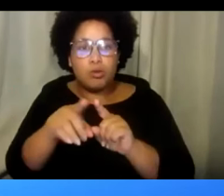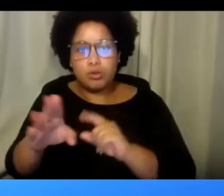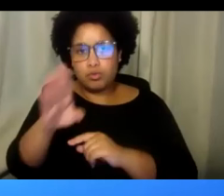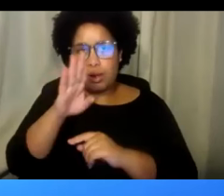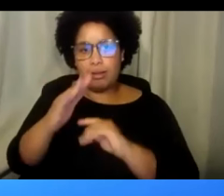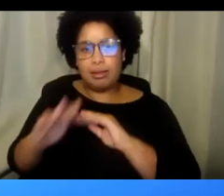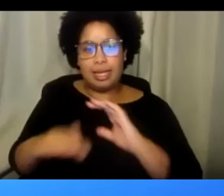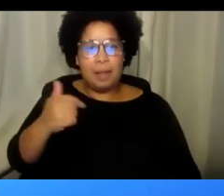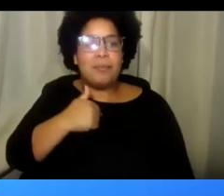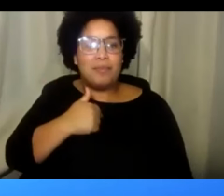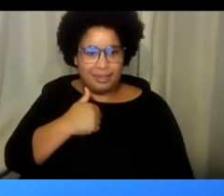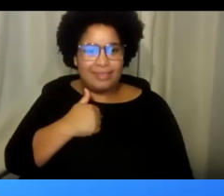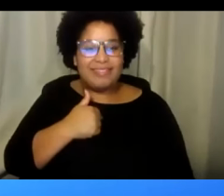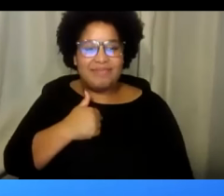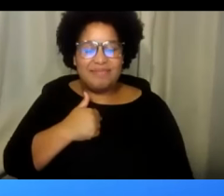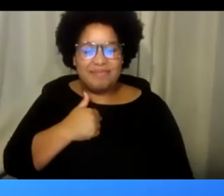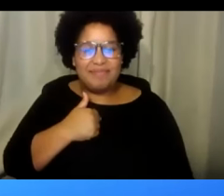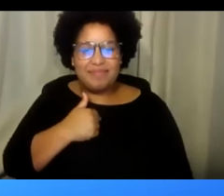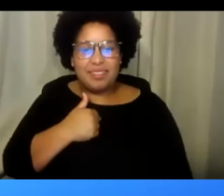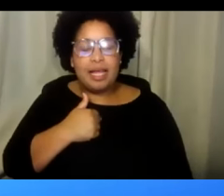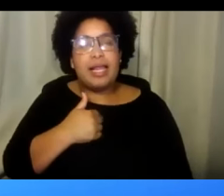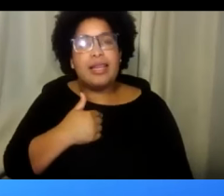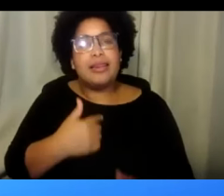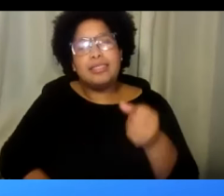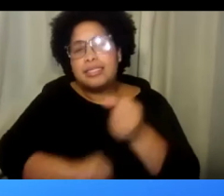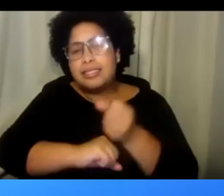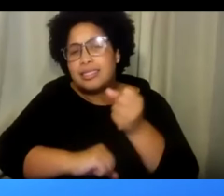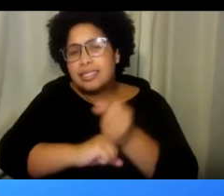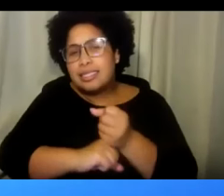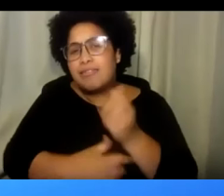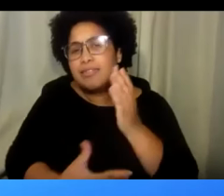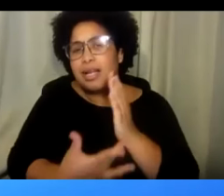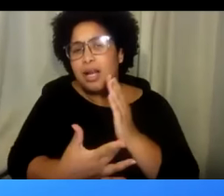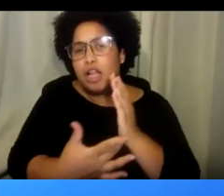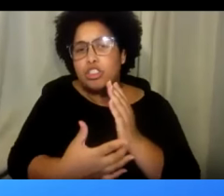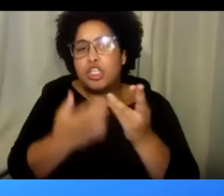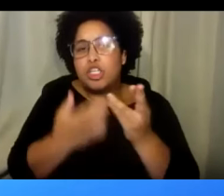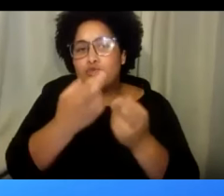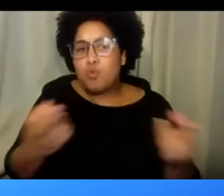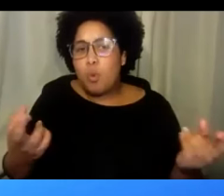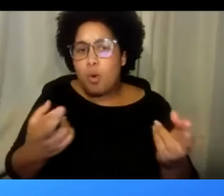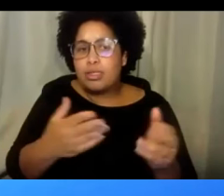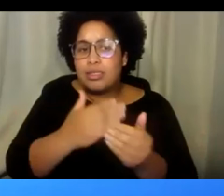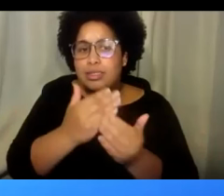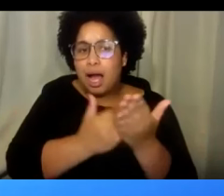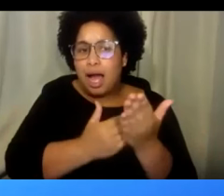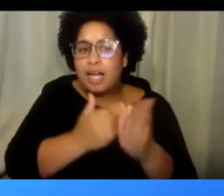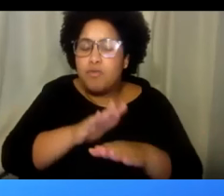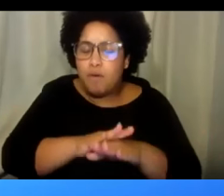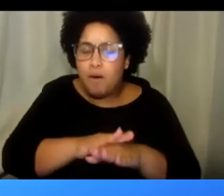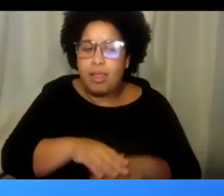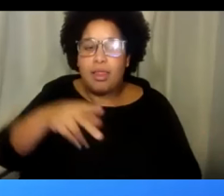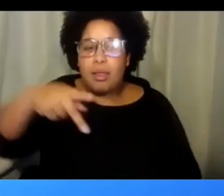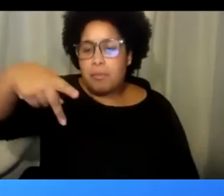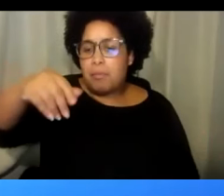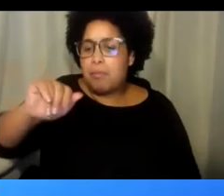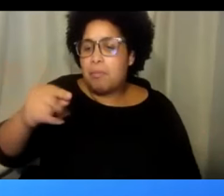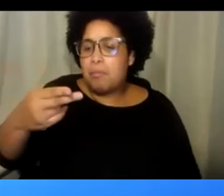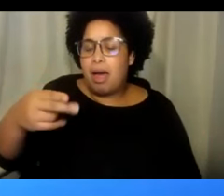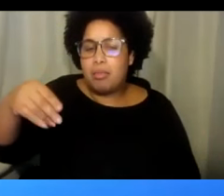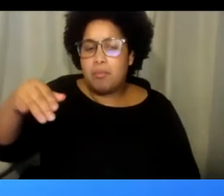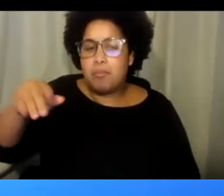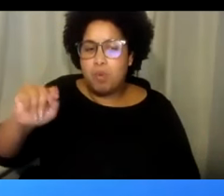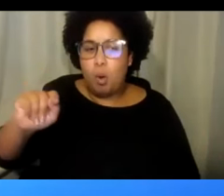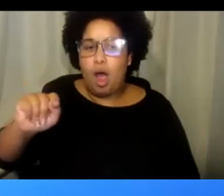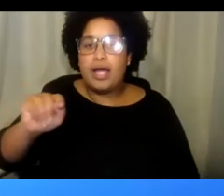my email. The Assistive Technology Resource Guide is available on PathPoint's website and can be used by individuals